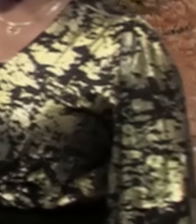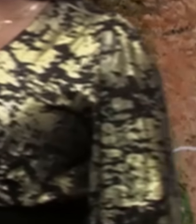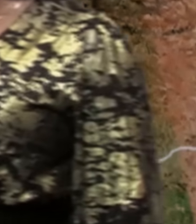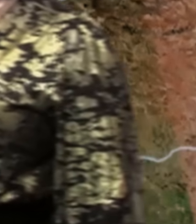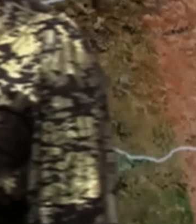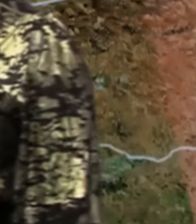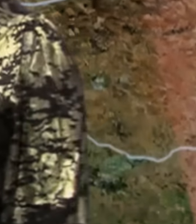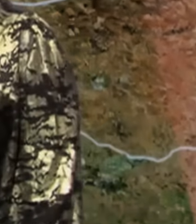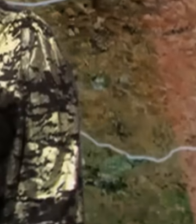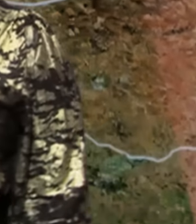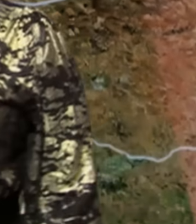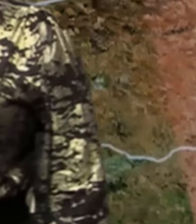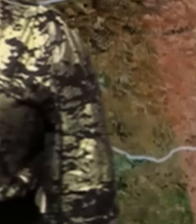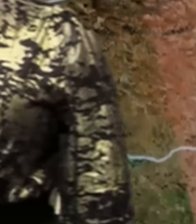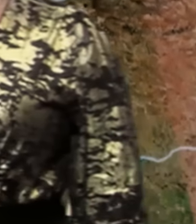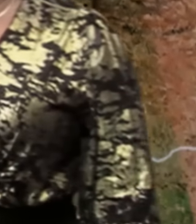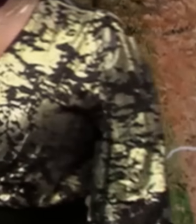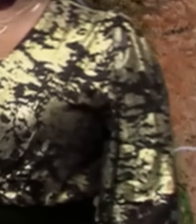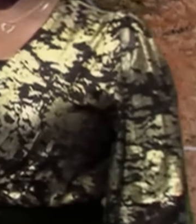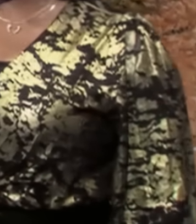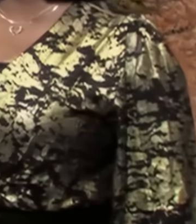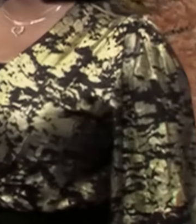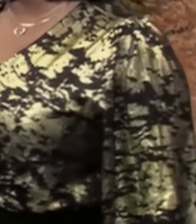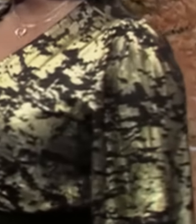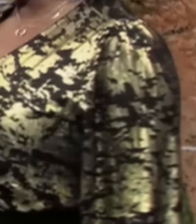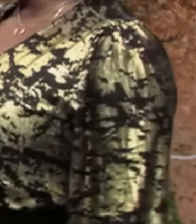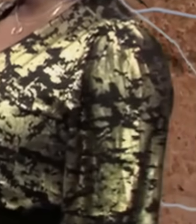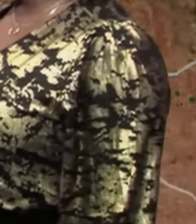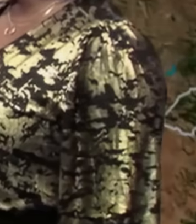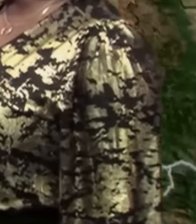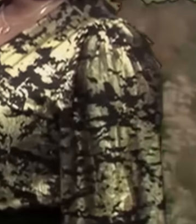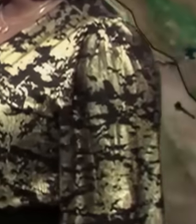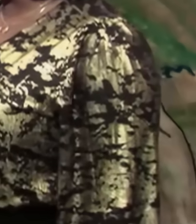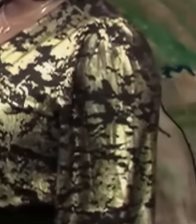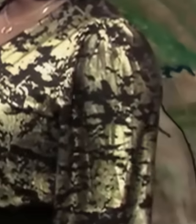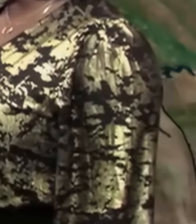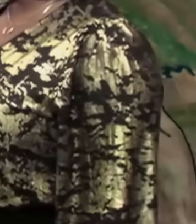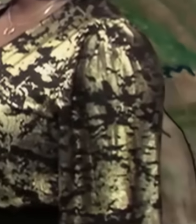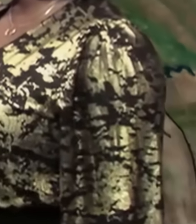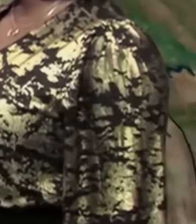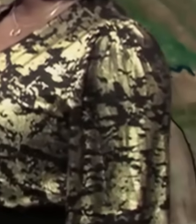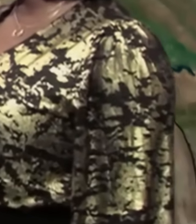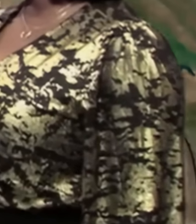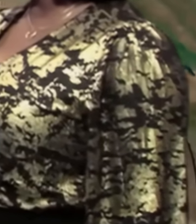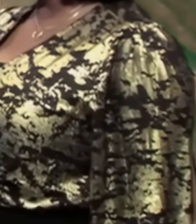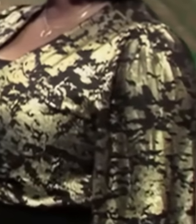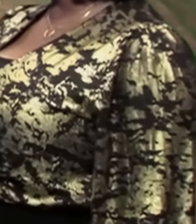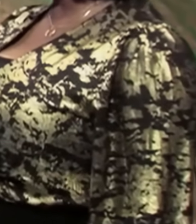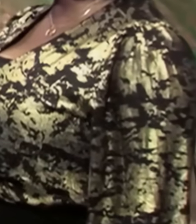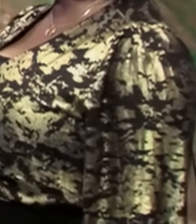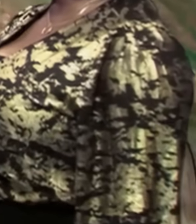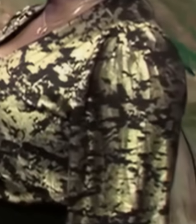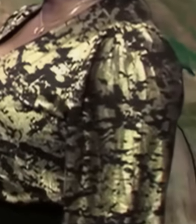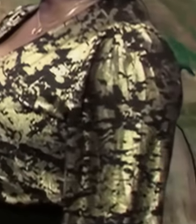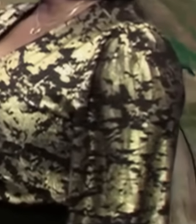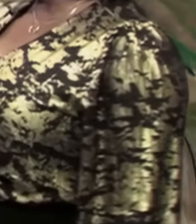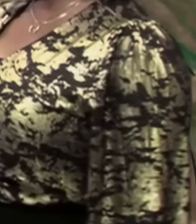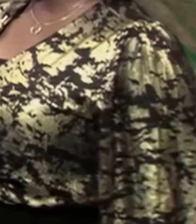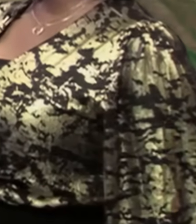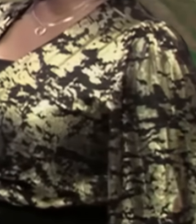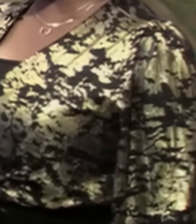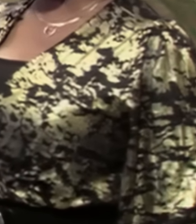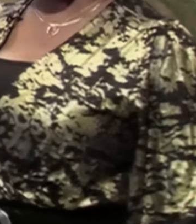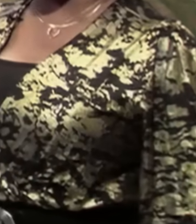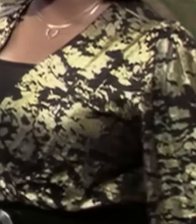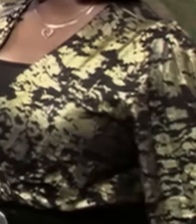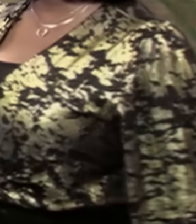ka tše 26 fere e nageng ka tše 27 province ya Limpopo go sasa re lebelela gona godimo go la Musina Thohoyandou go tla be